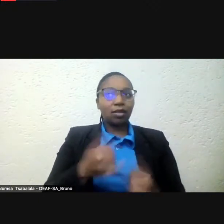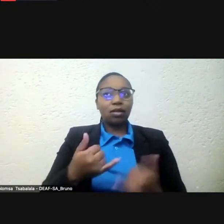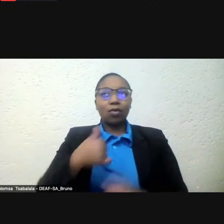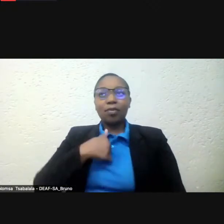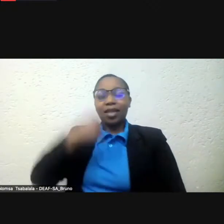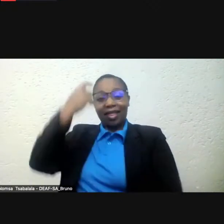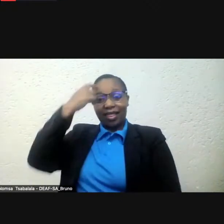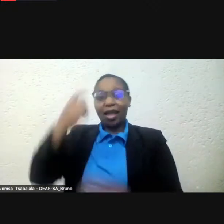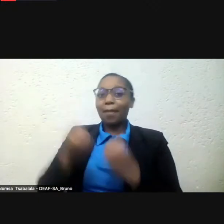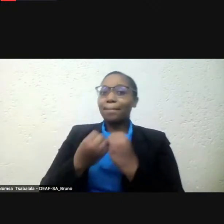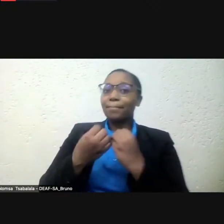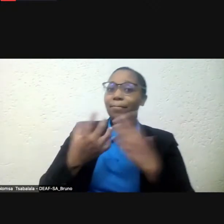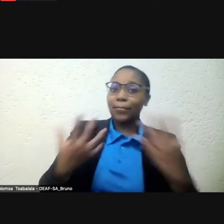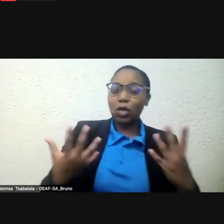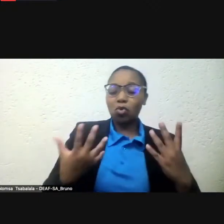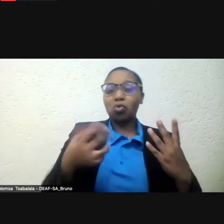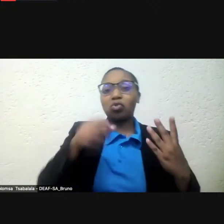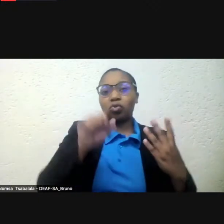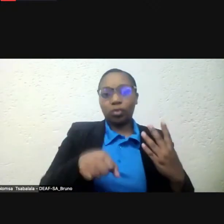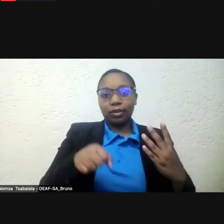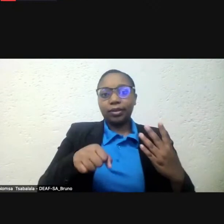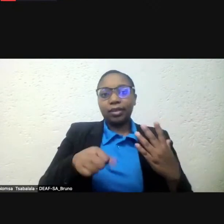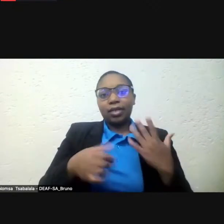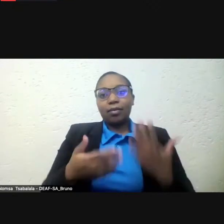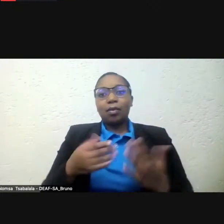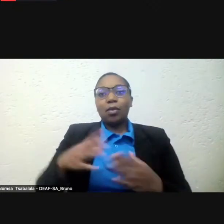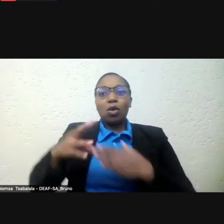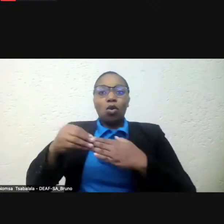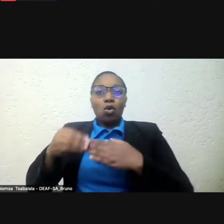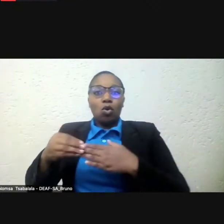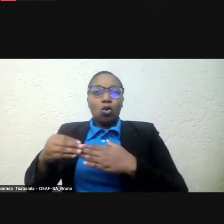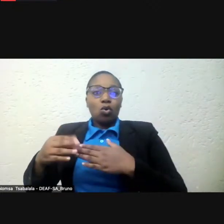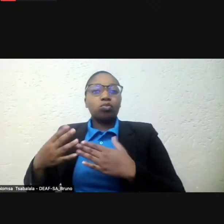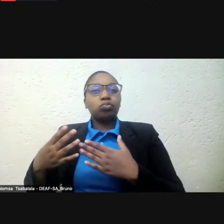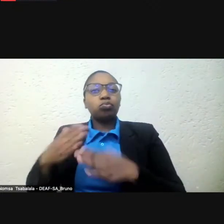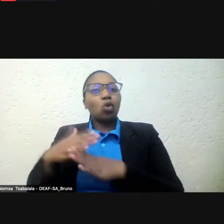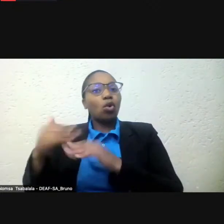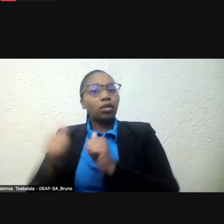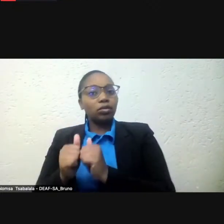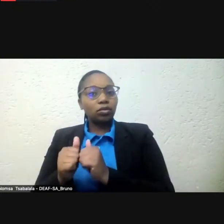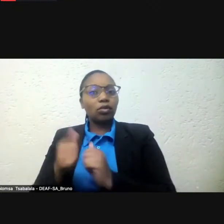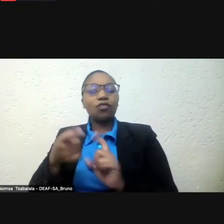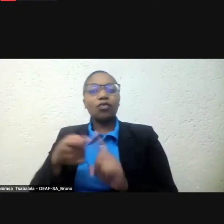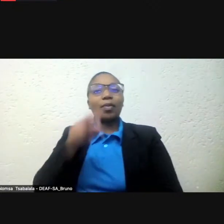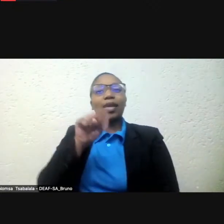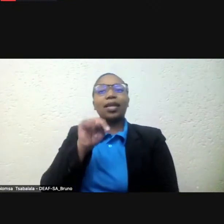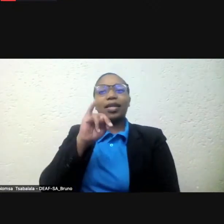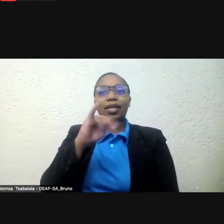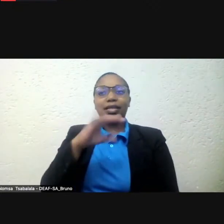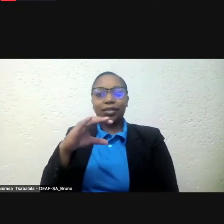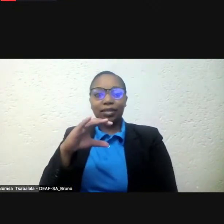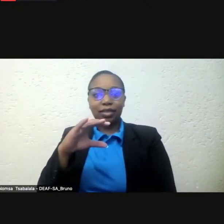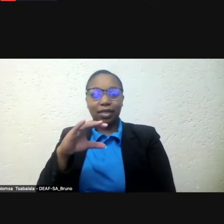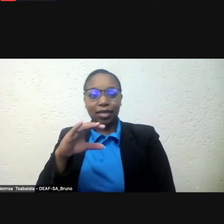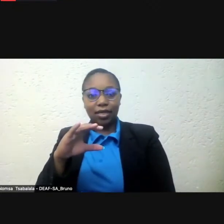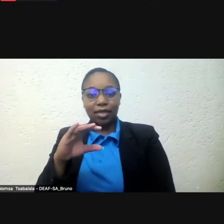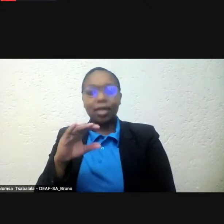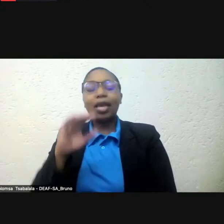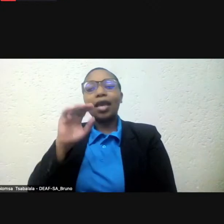if our two colleagues from NICD could be ready to handle the lion's share. But let's start